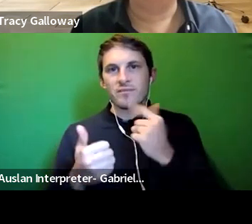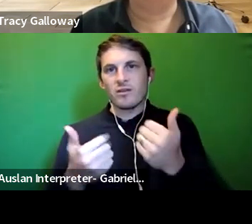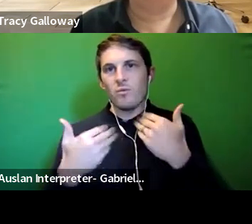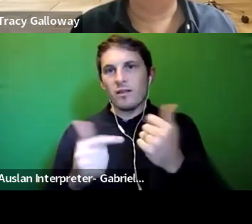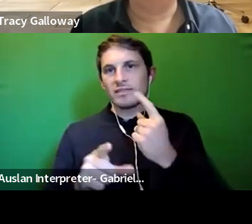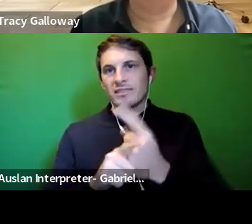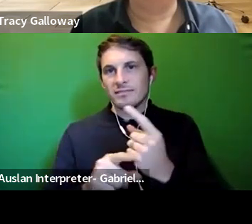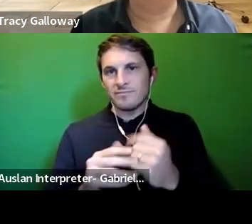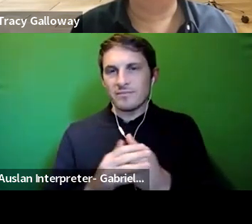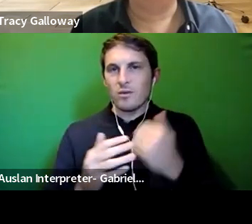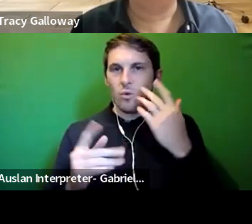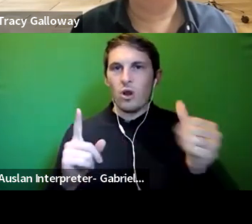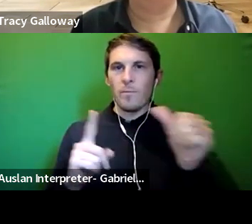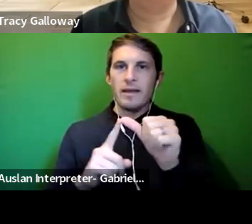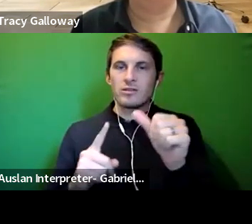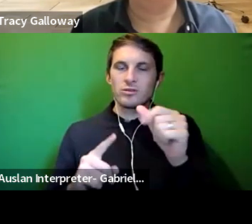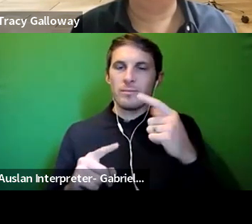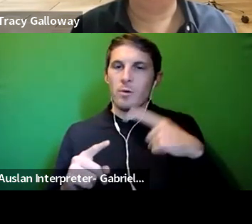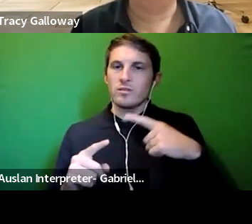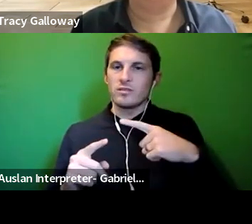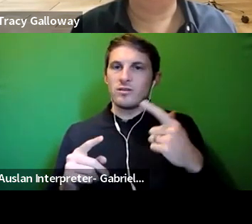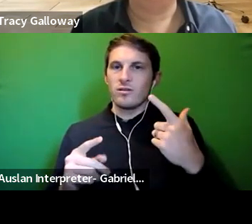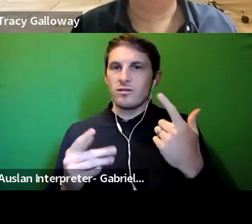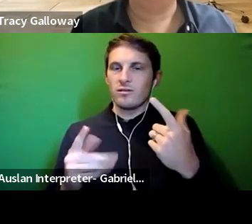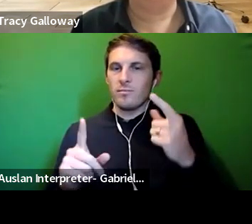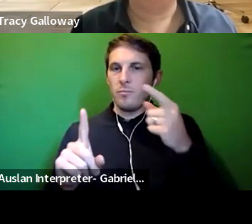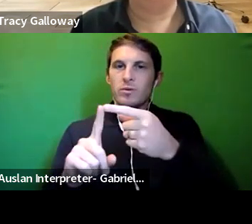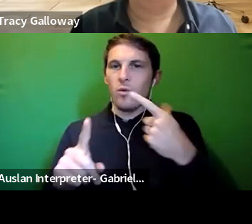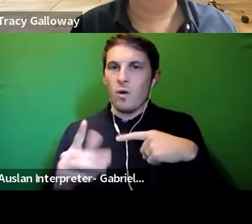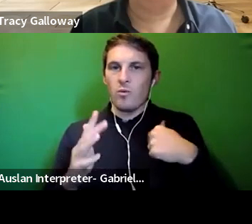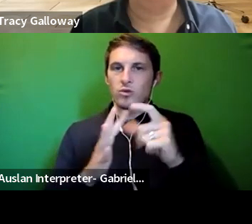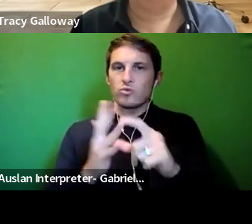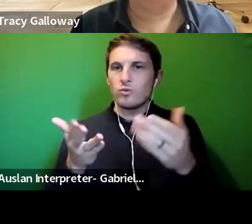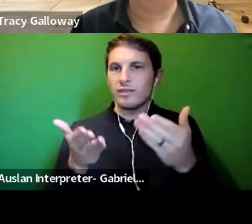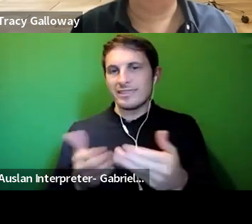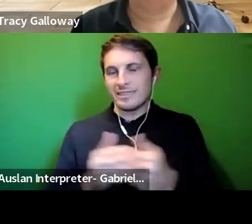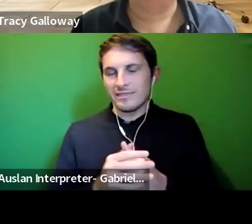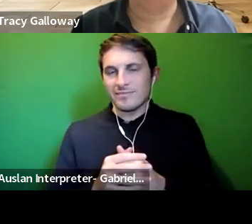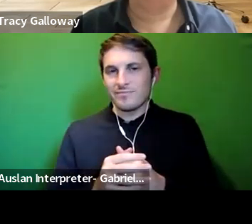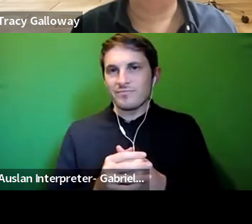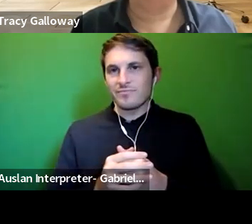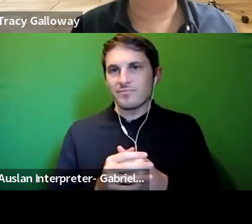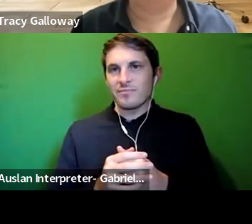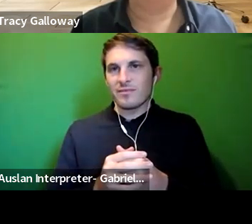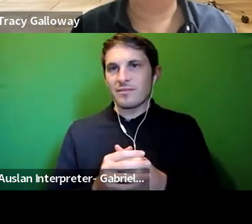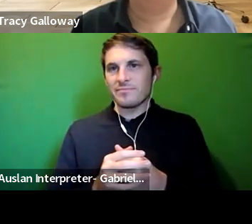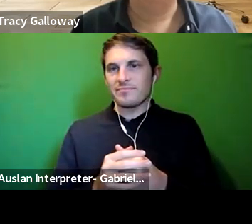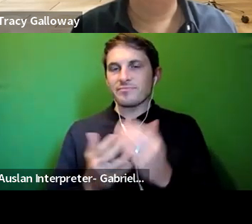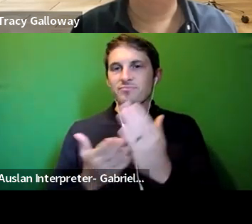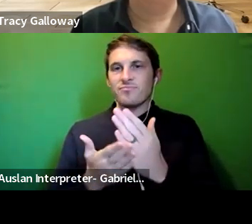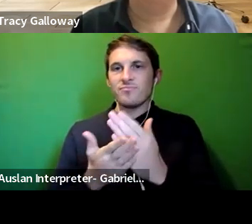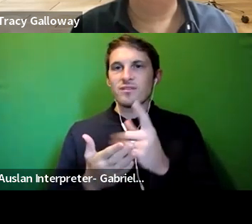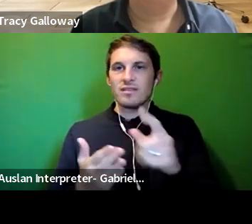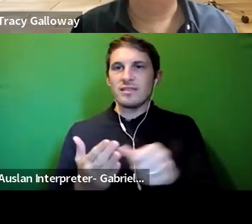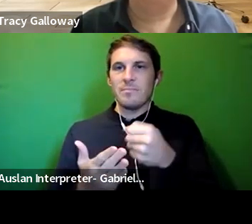that purpose of why we do what we do. I think it's a huge call that you make. And it's almost it's the basic